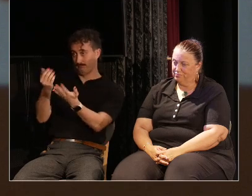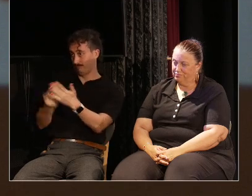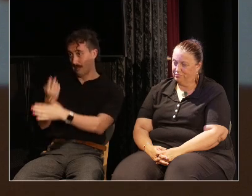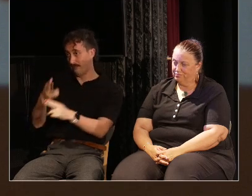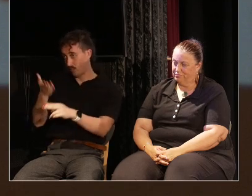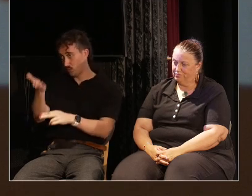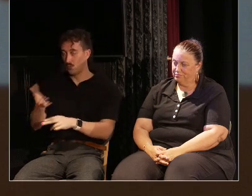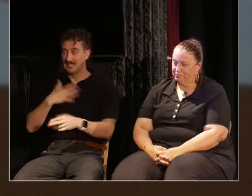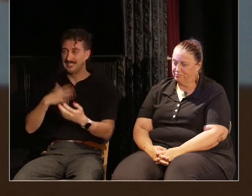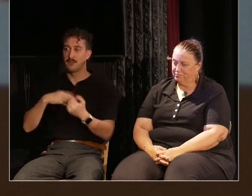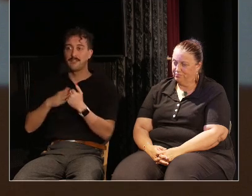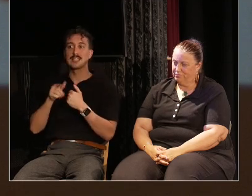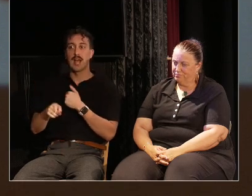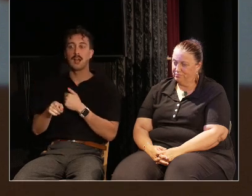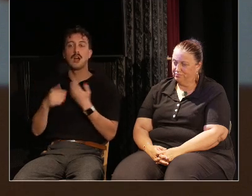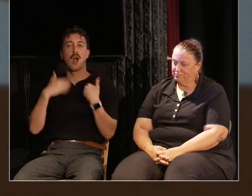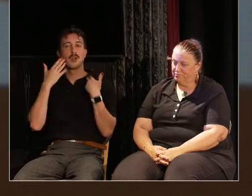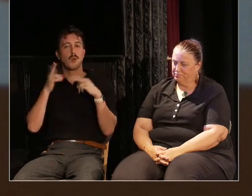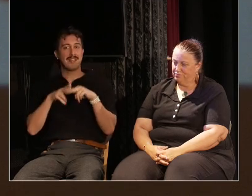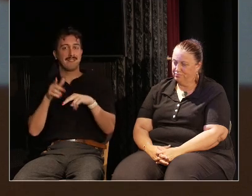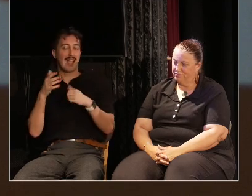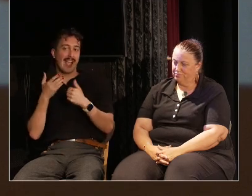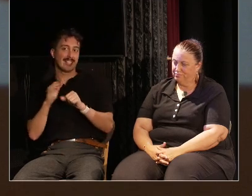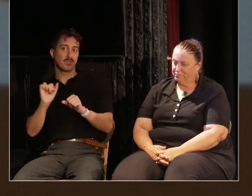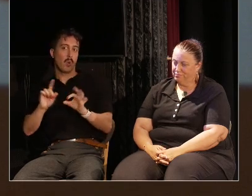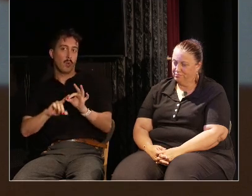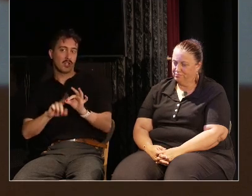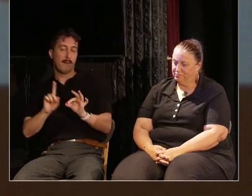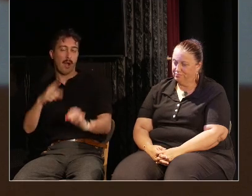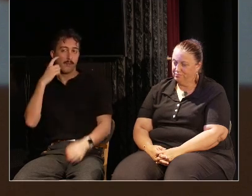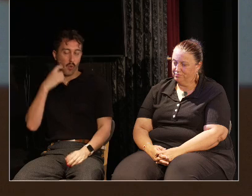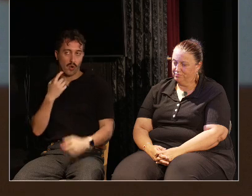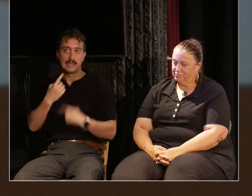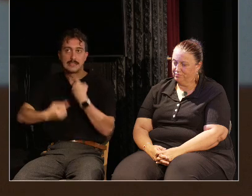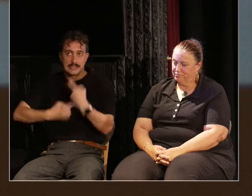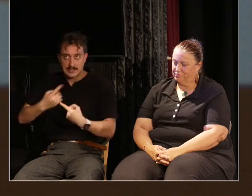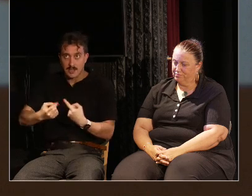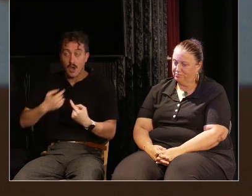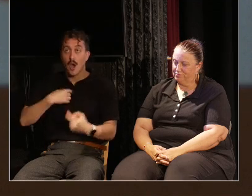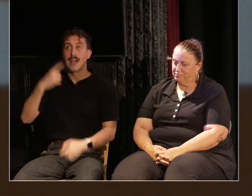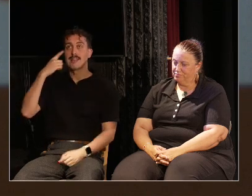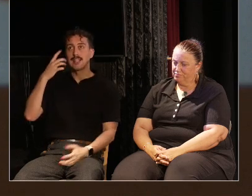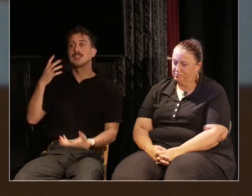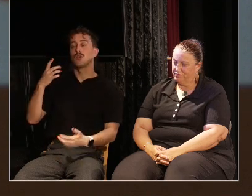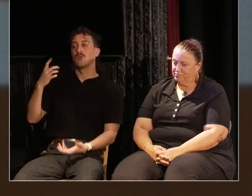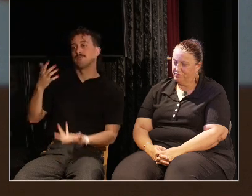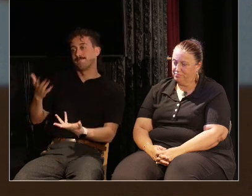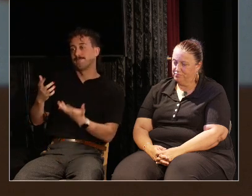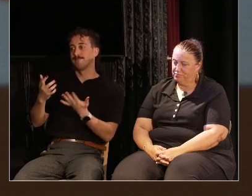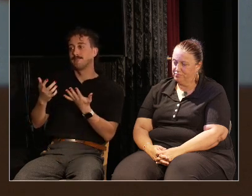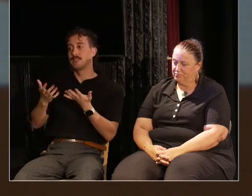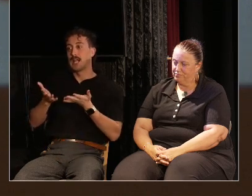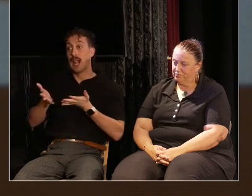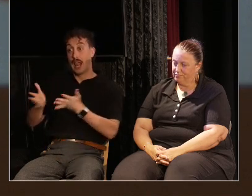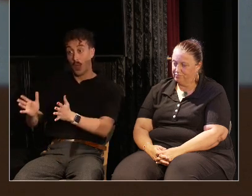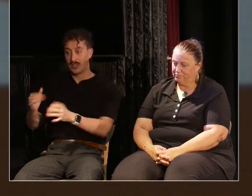sure if I've answered your question, Courtney, but what I'm trying to articulate is, I think it's reasonable that the institutions can be